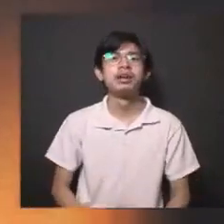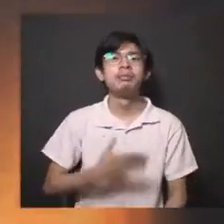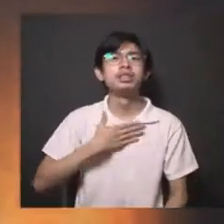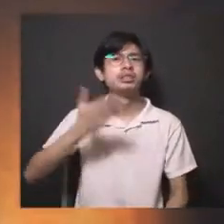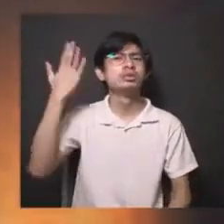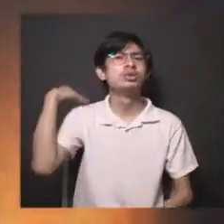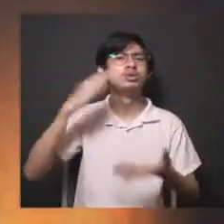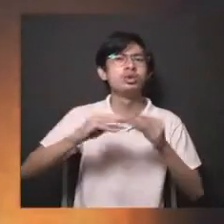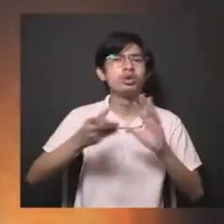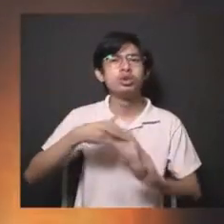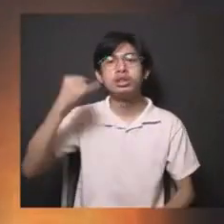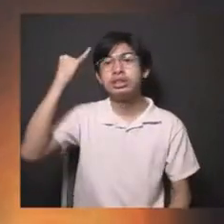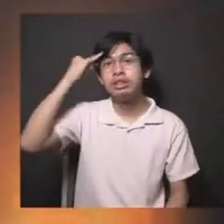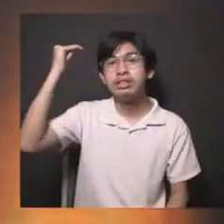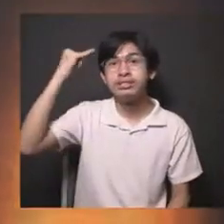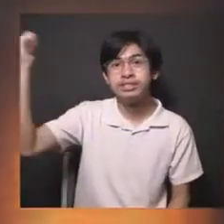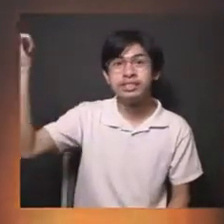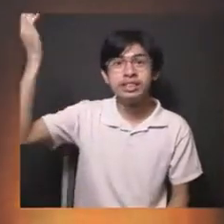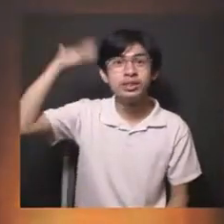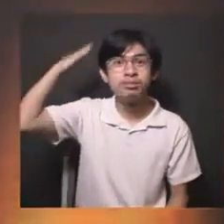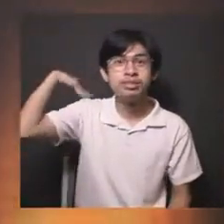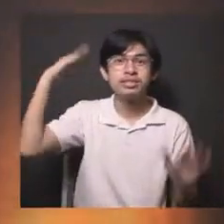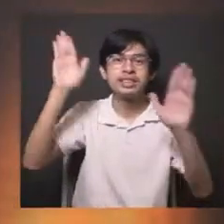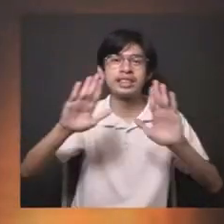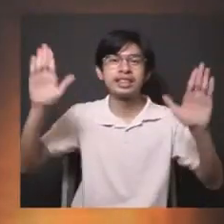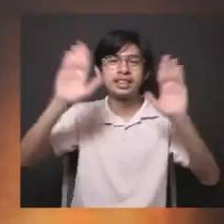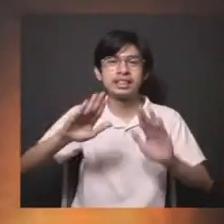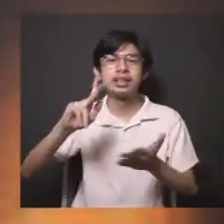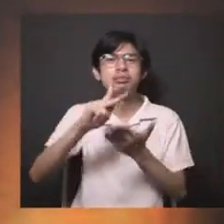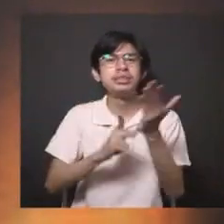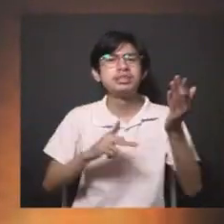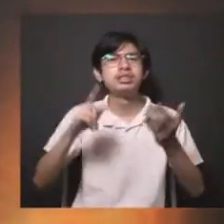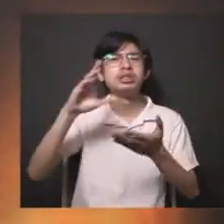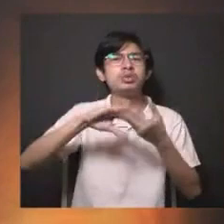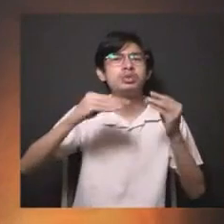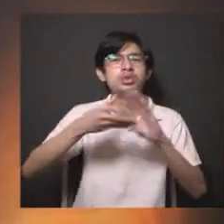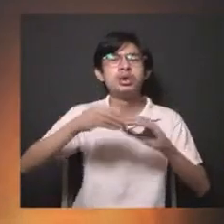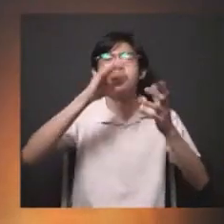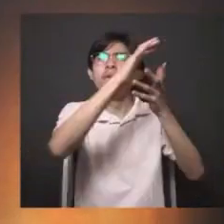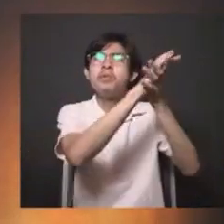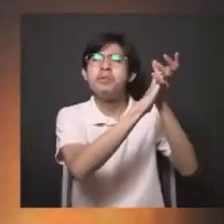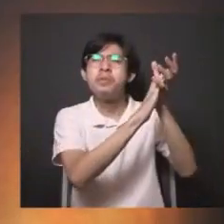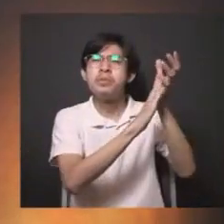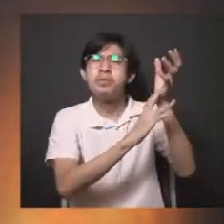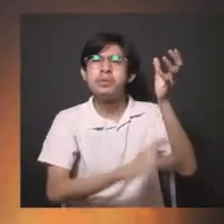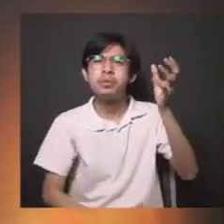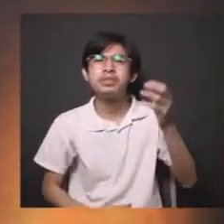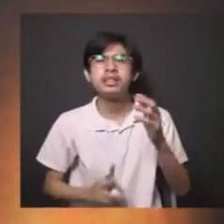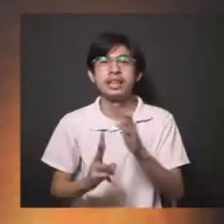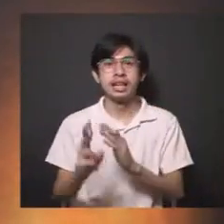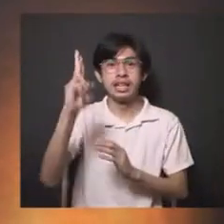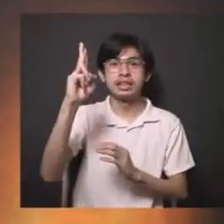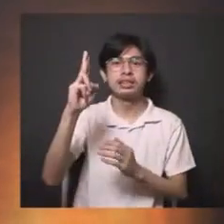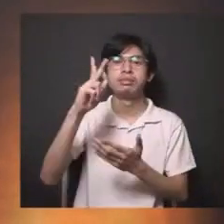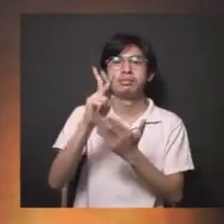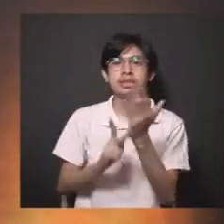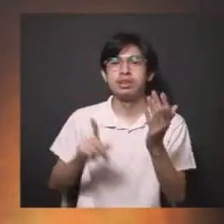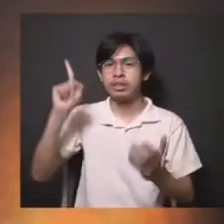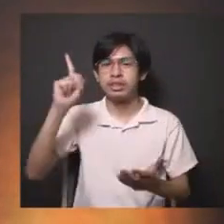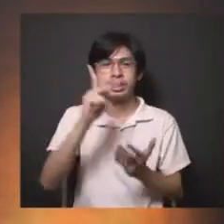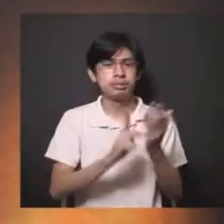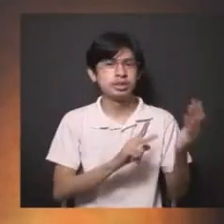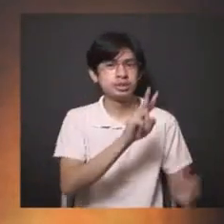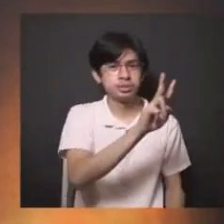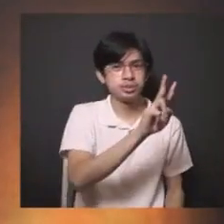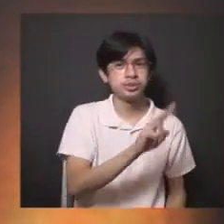is part two. The story is so long that we gotta divide the stories. And you know, you've learned last Sunday how Joseph